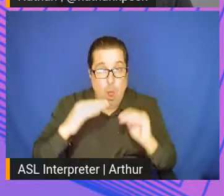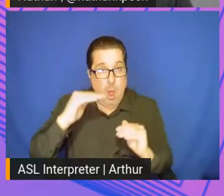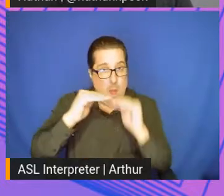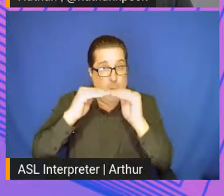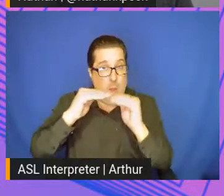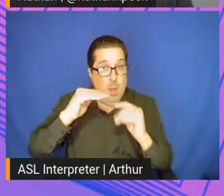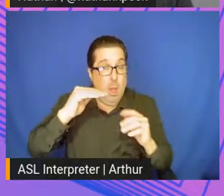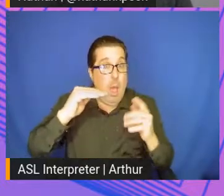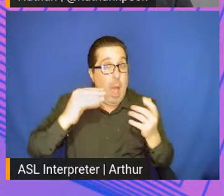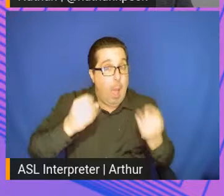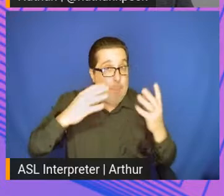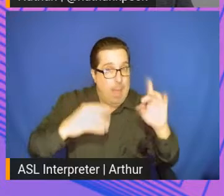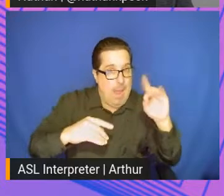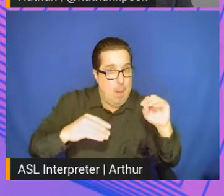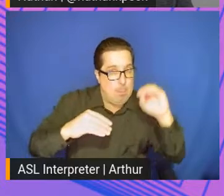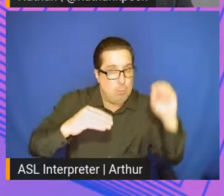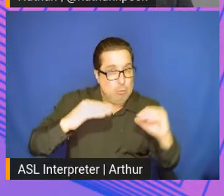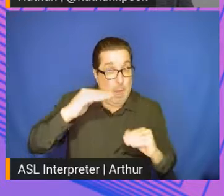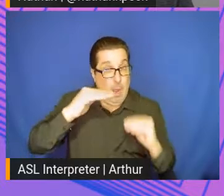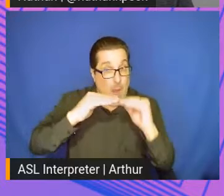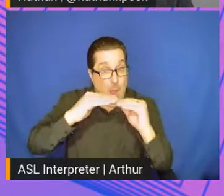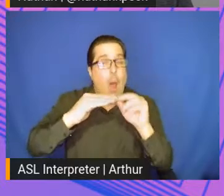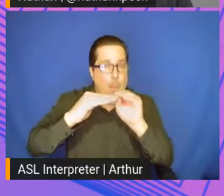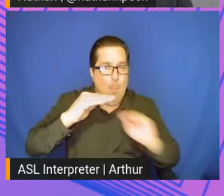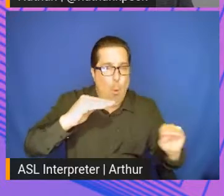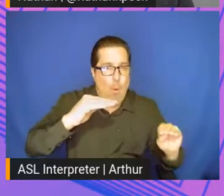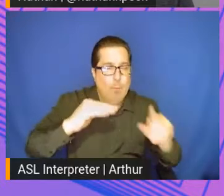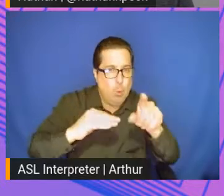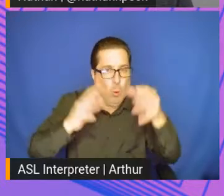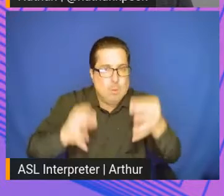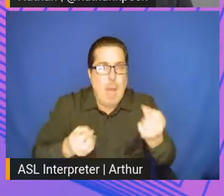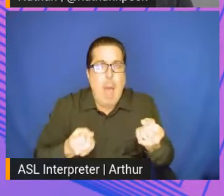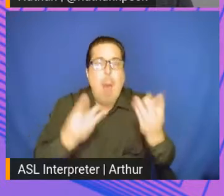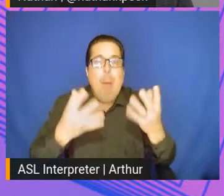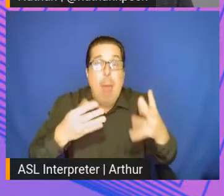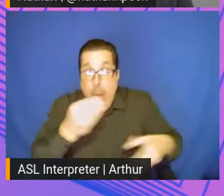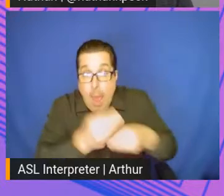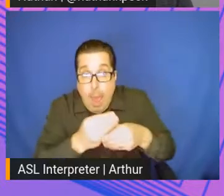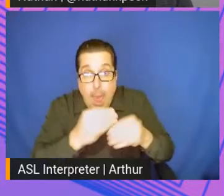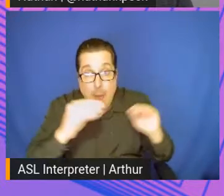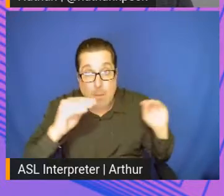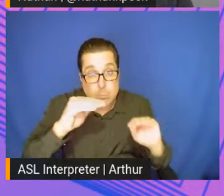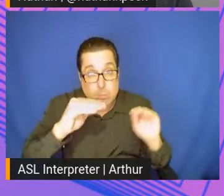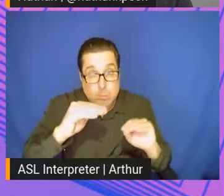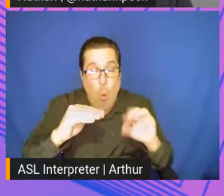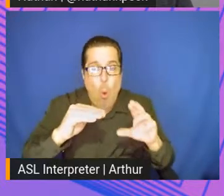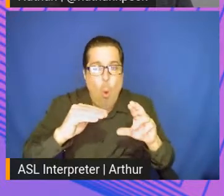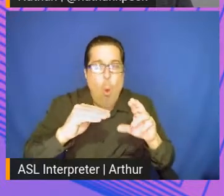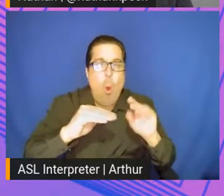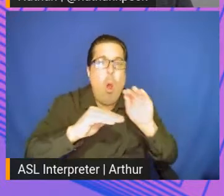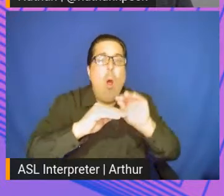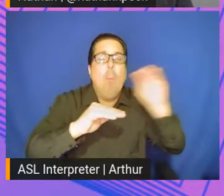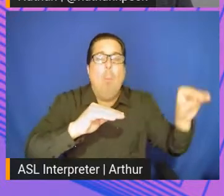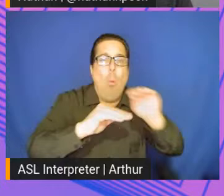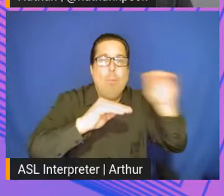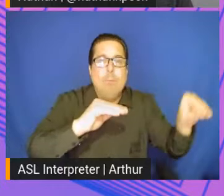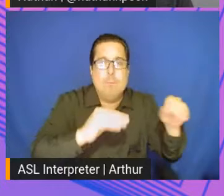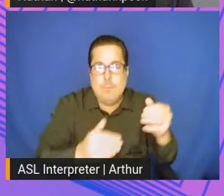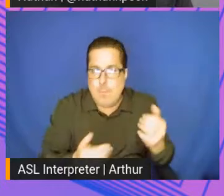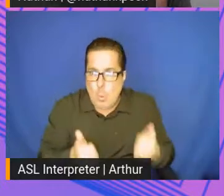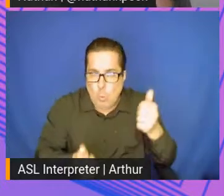many containers to add and remove. And so we observe the patterns of your traffic and attempt to closely match and keep